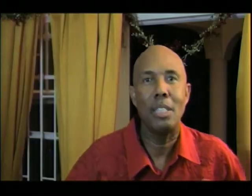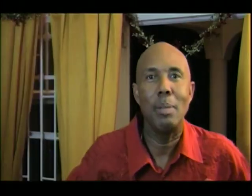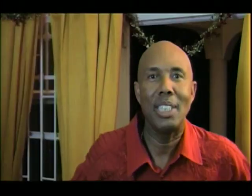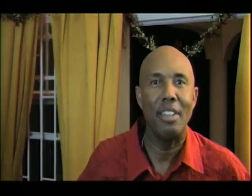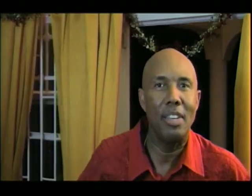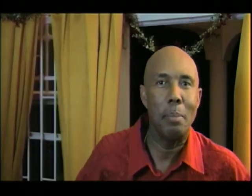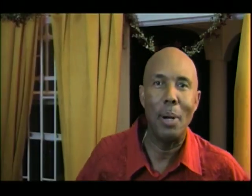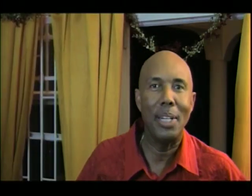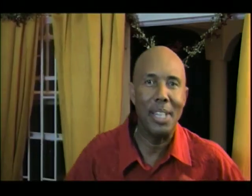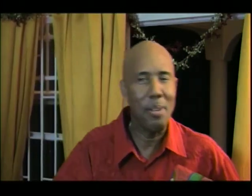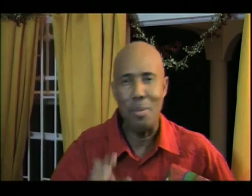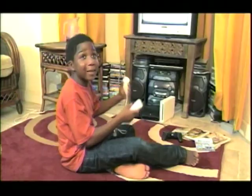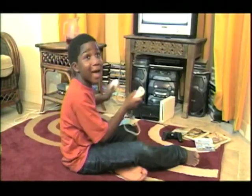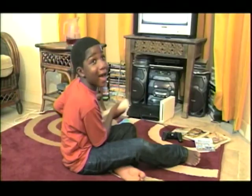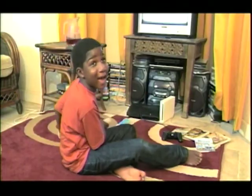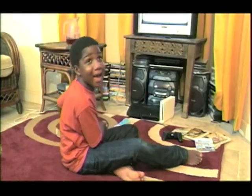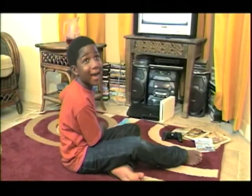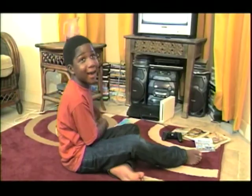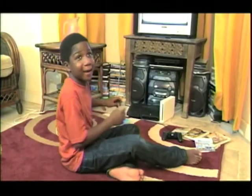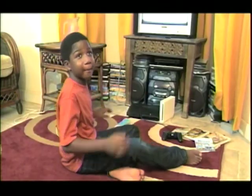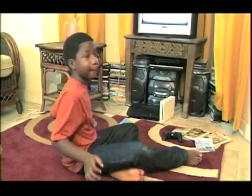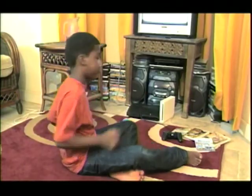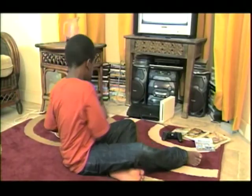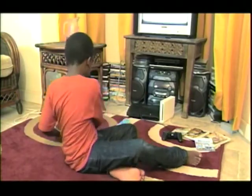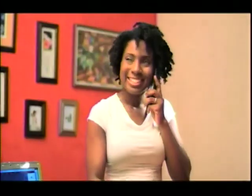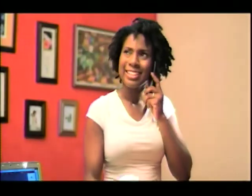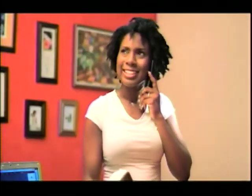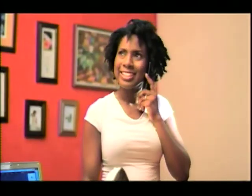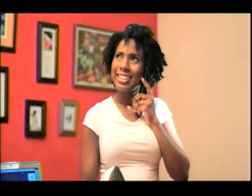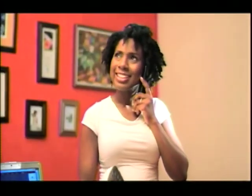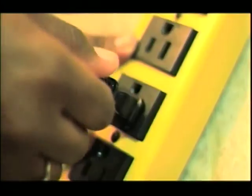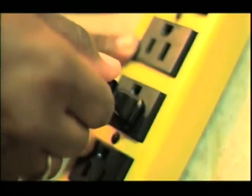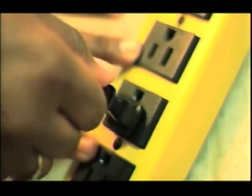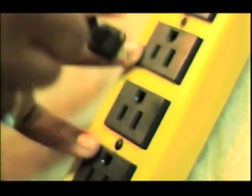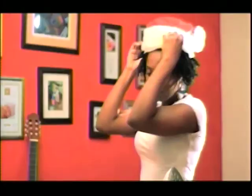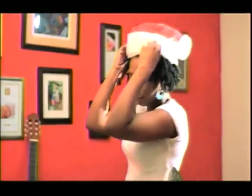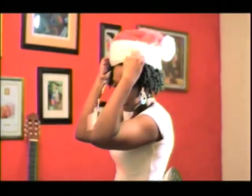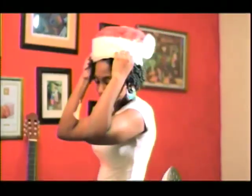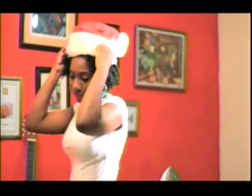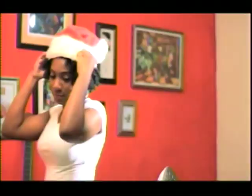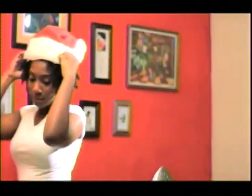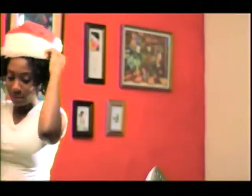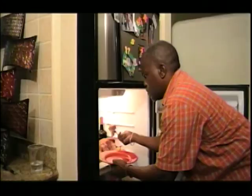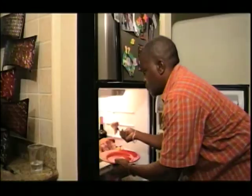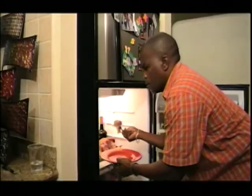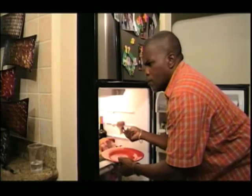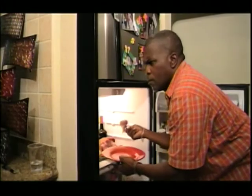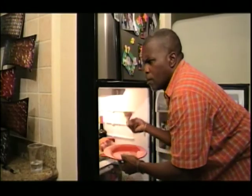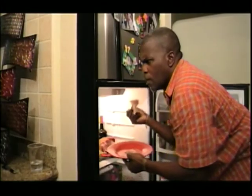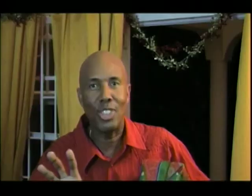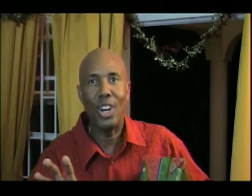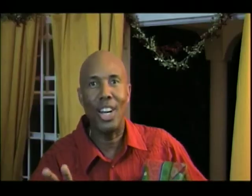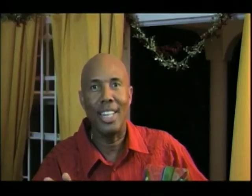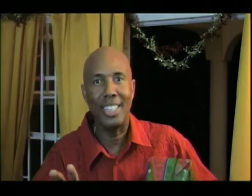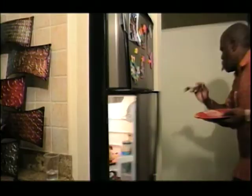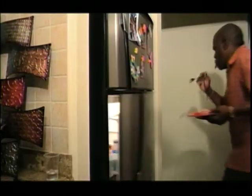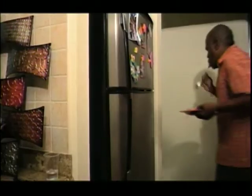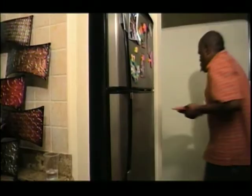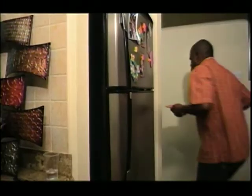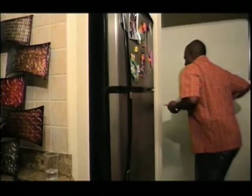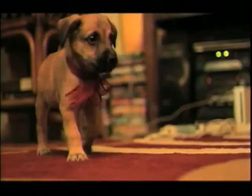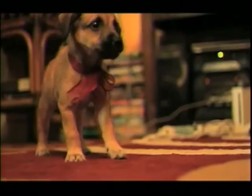Merry Christmas, everybody. Well, it's that time of year to be with friends and family, spreading lots of joy